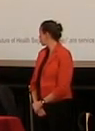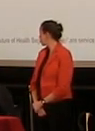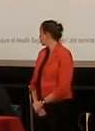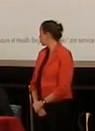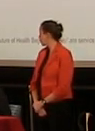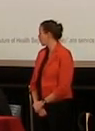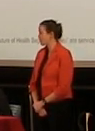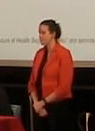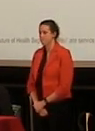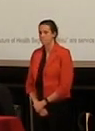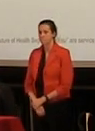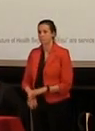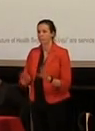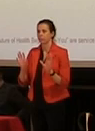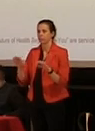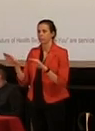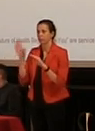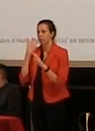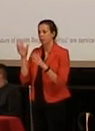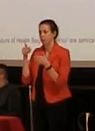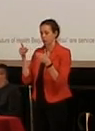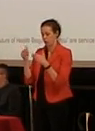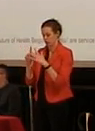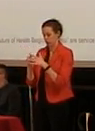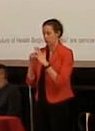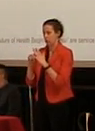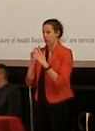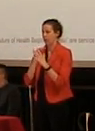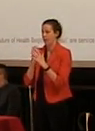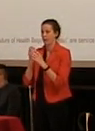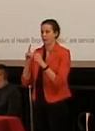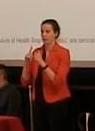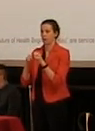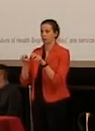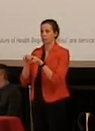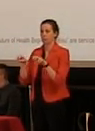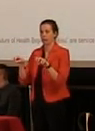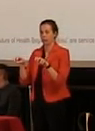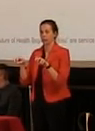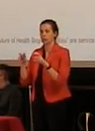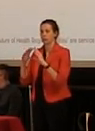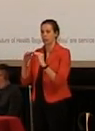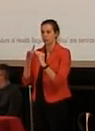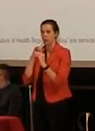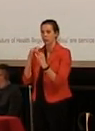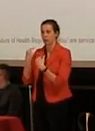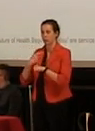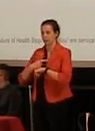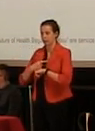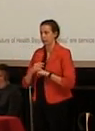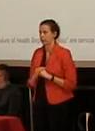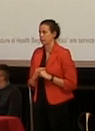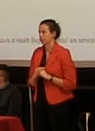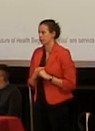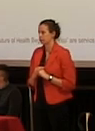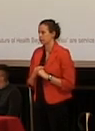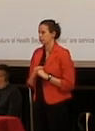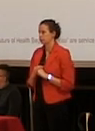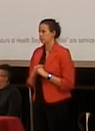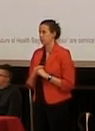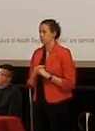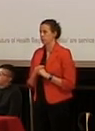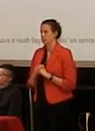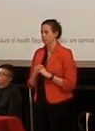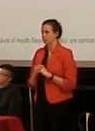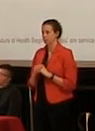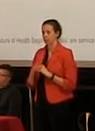All right, we're getting ready to go ahead and get started for our first panel session for today. Before